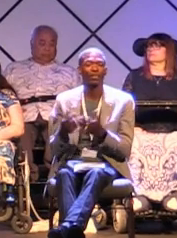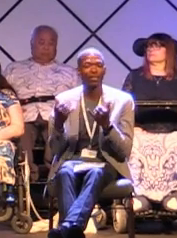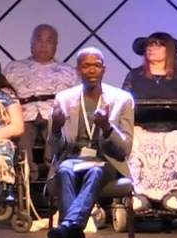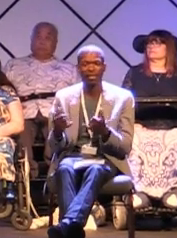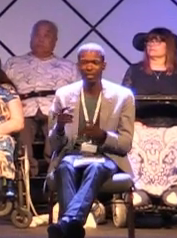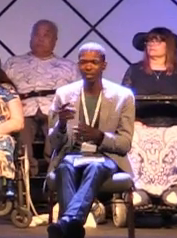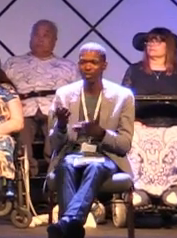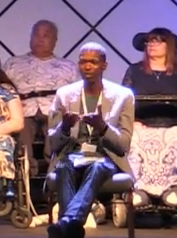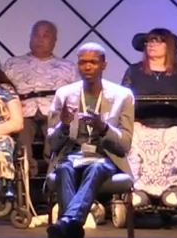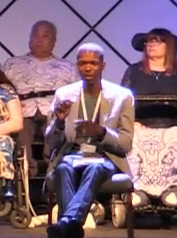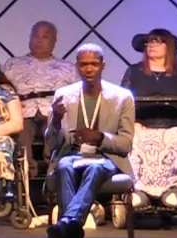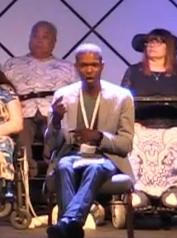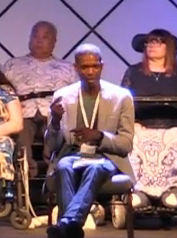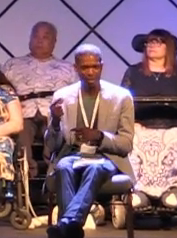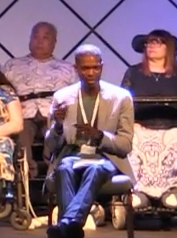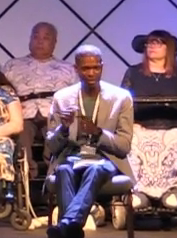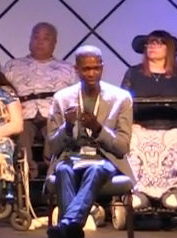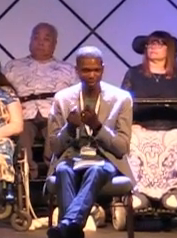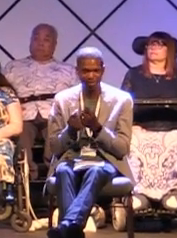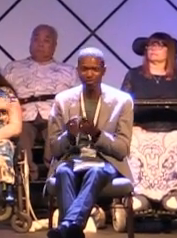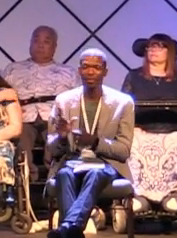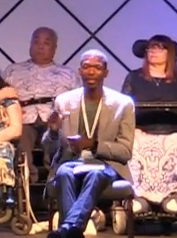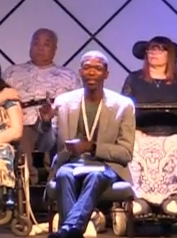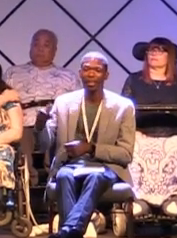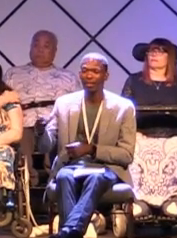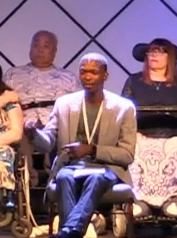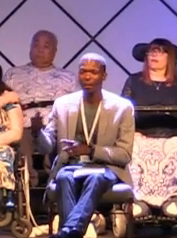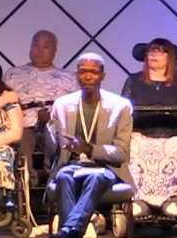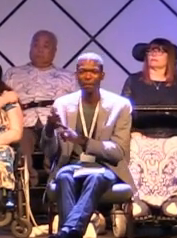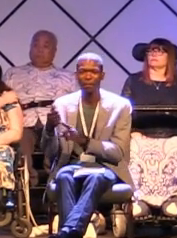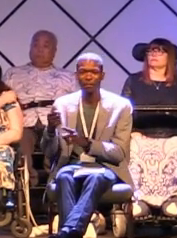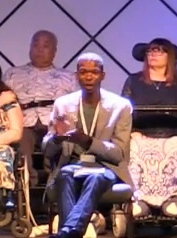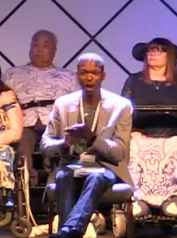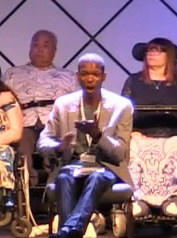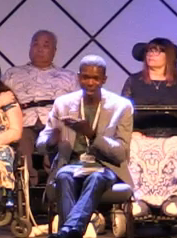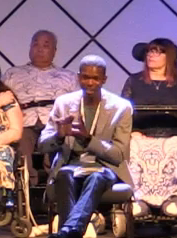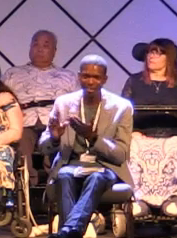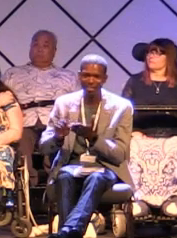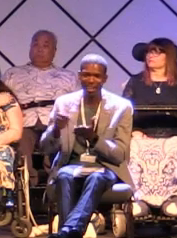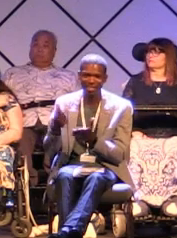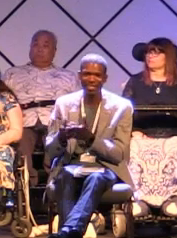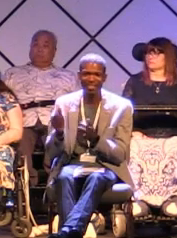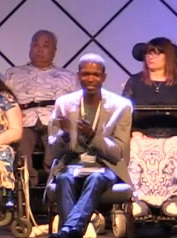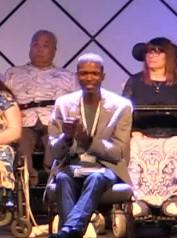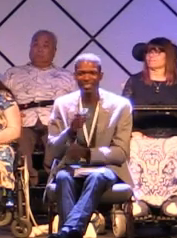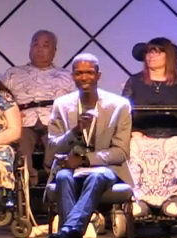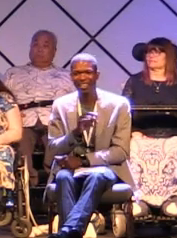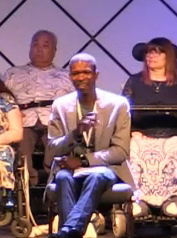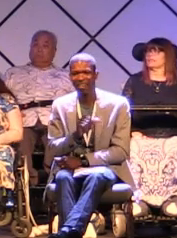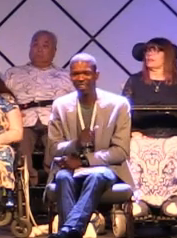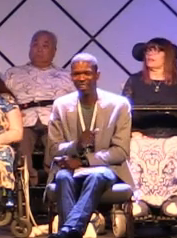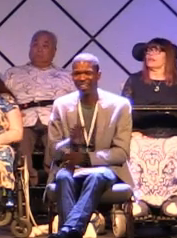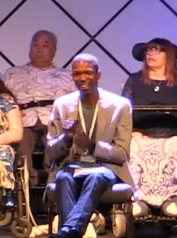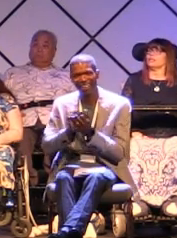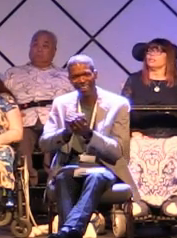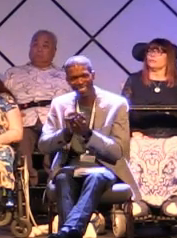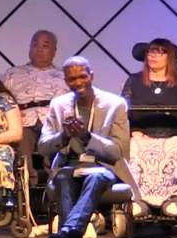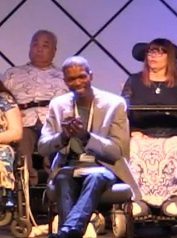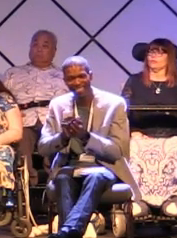service dog team, and next, Sylvia will graduate from college with Nicola by her side.